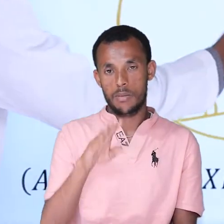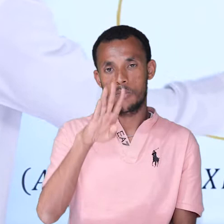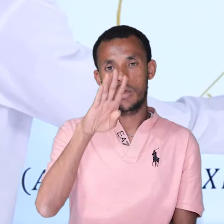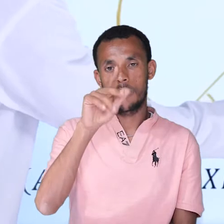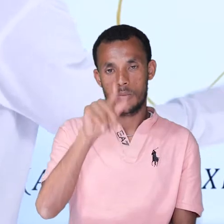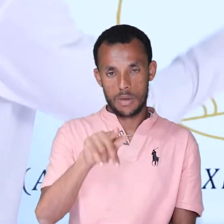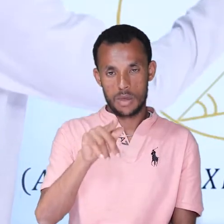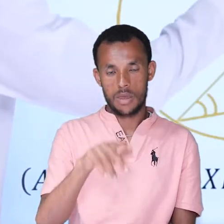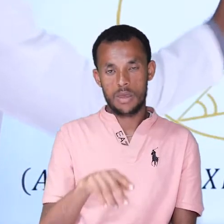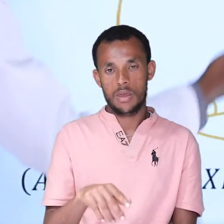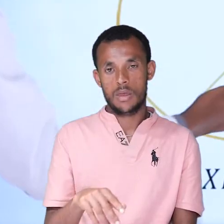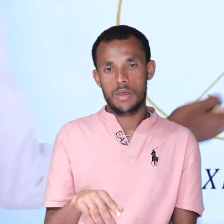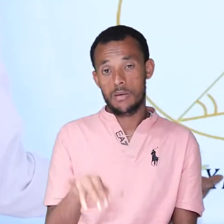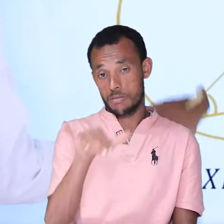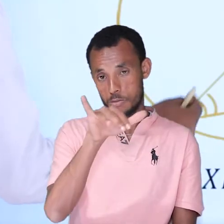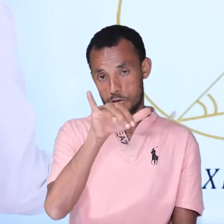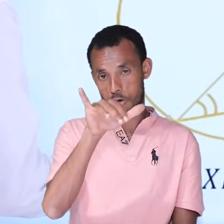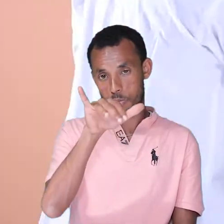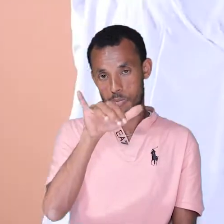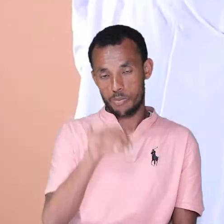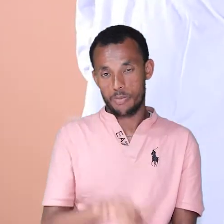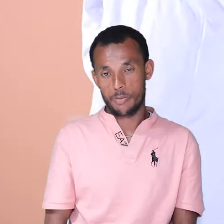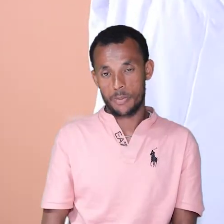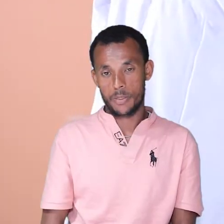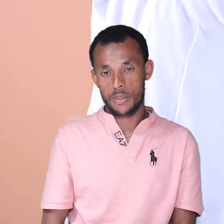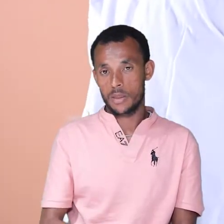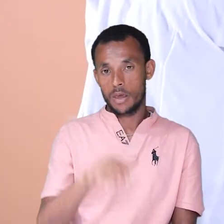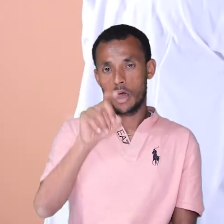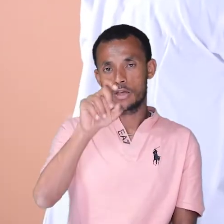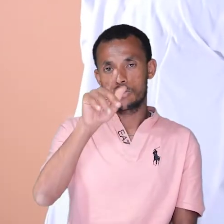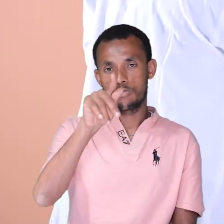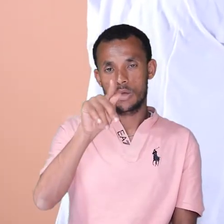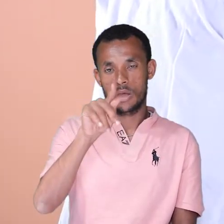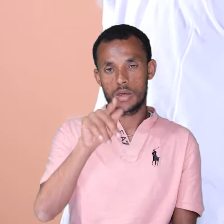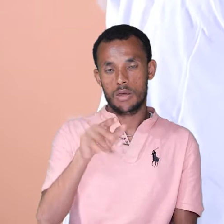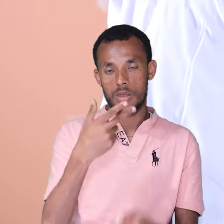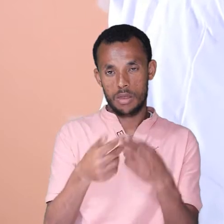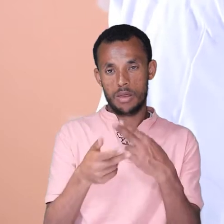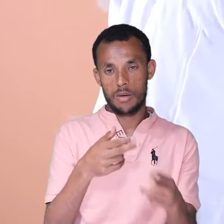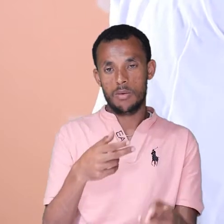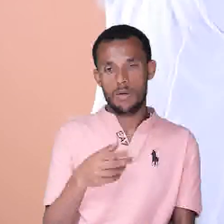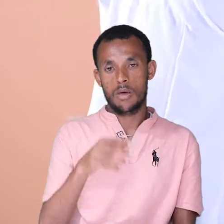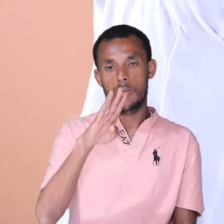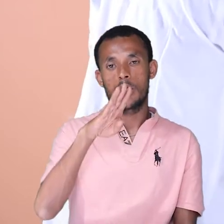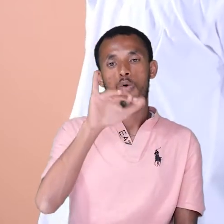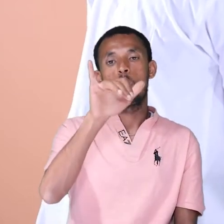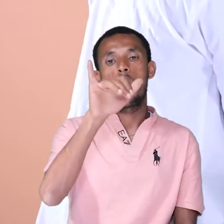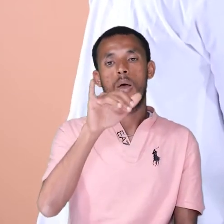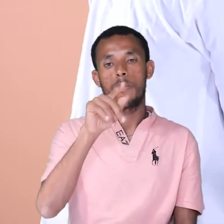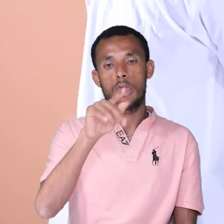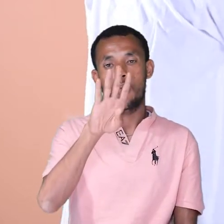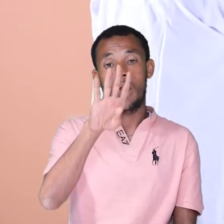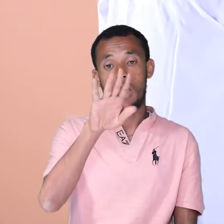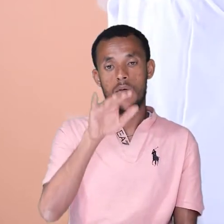BP, the same as XP multiplied by PY